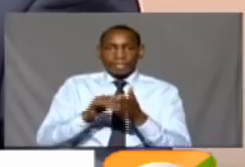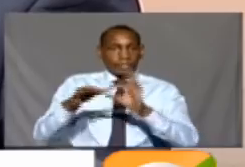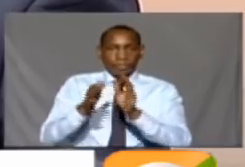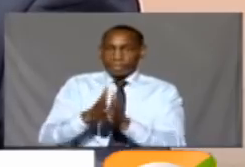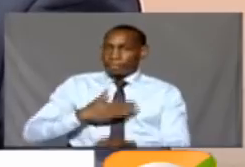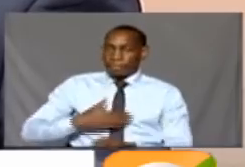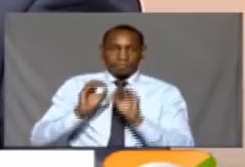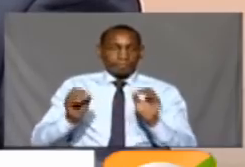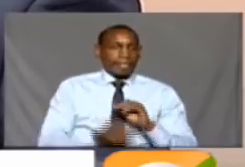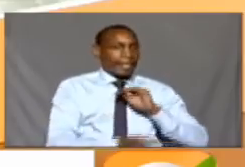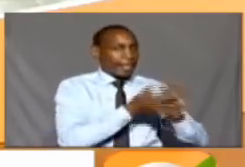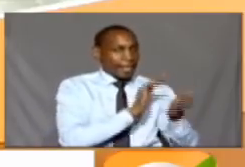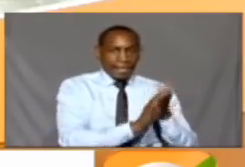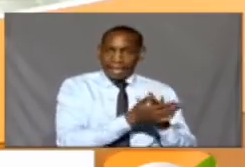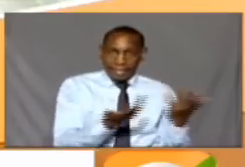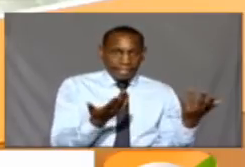do. Know nothing about